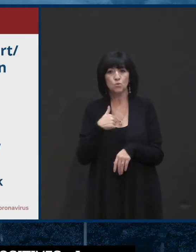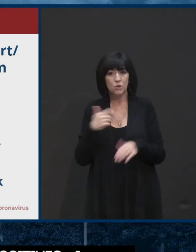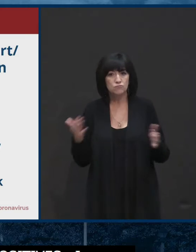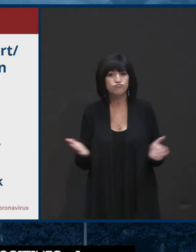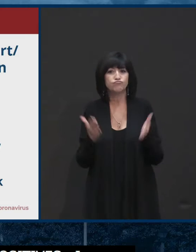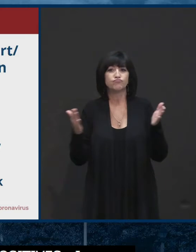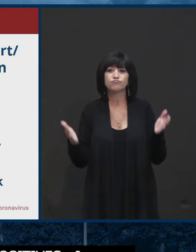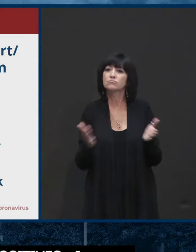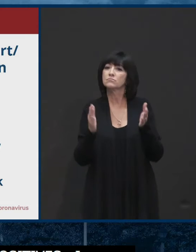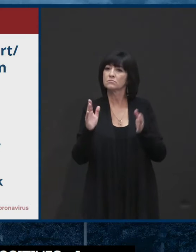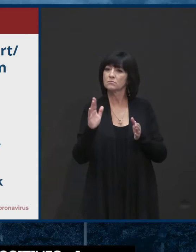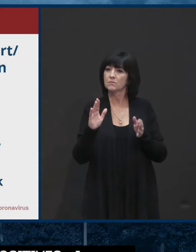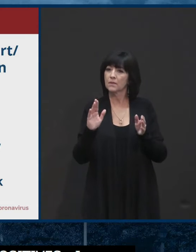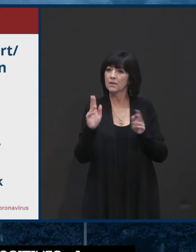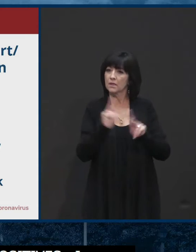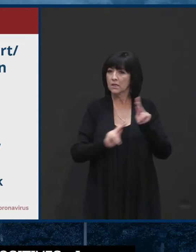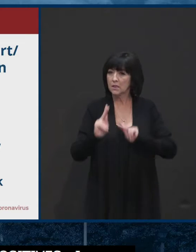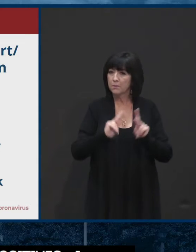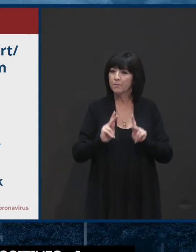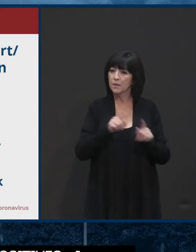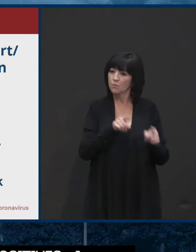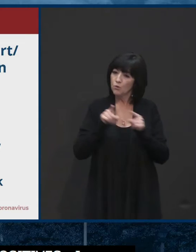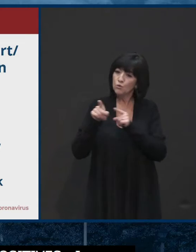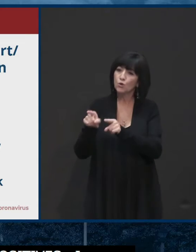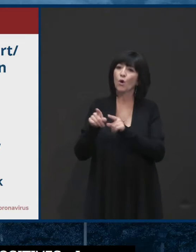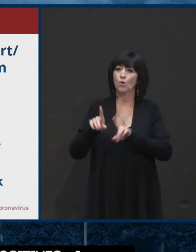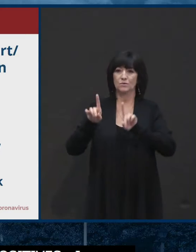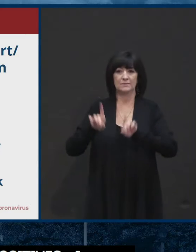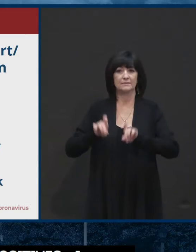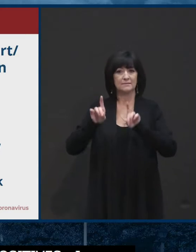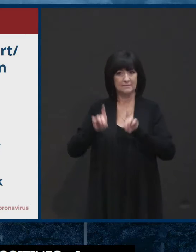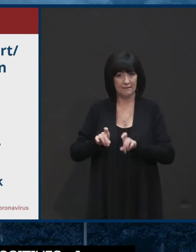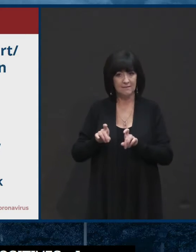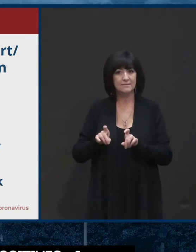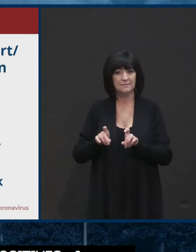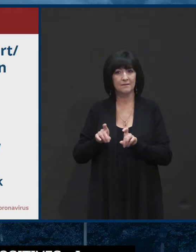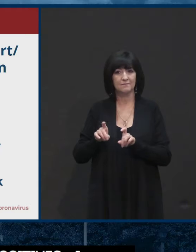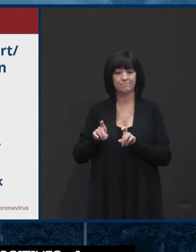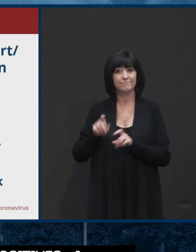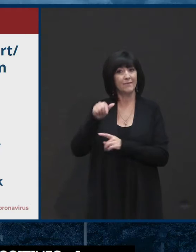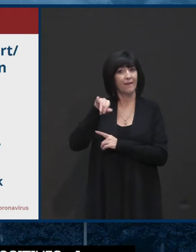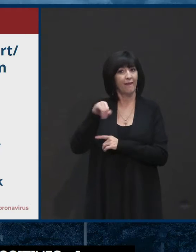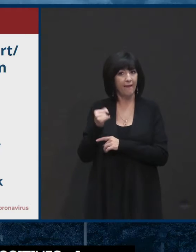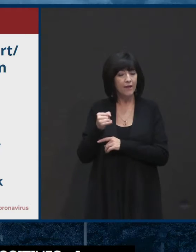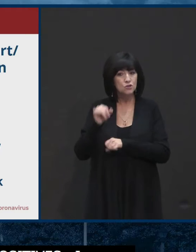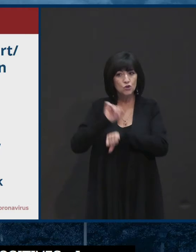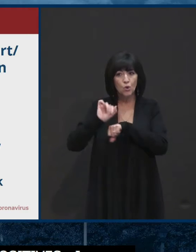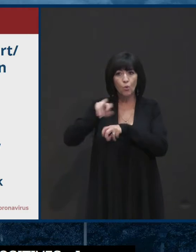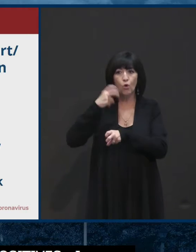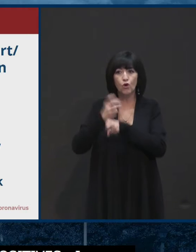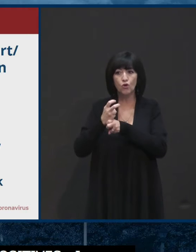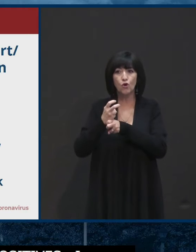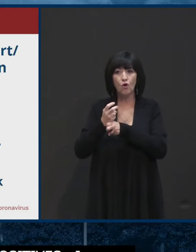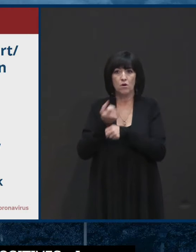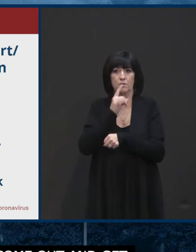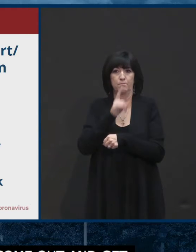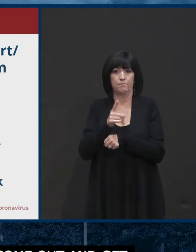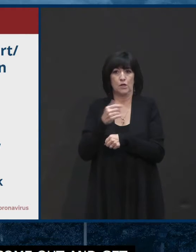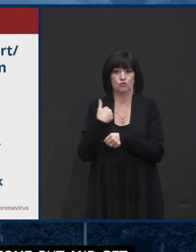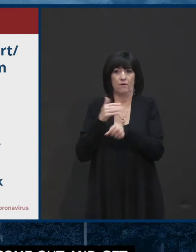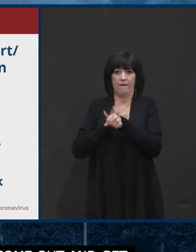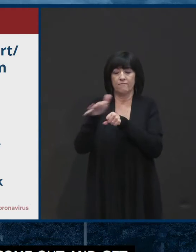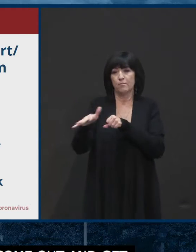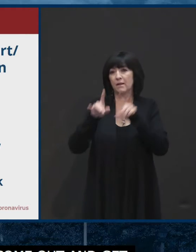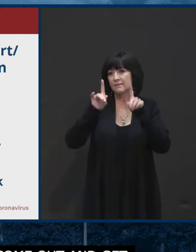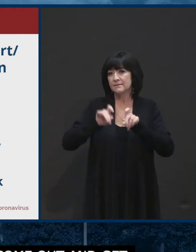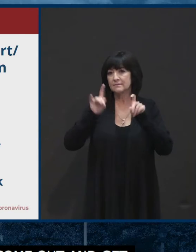encourage continued testing. AJ's worked hard to get some testing available in Sussex County.